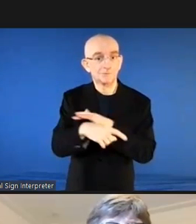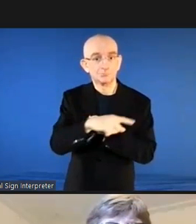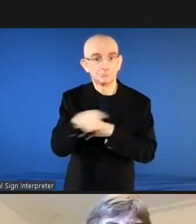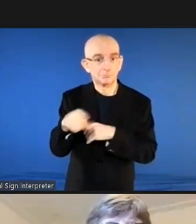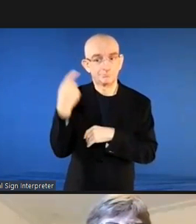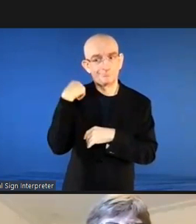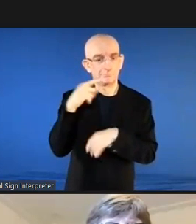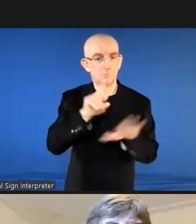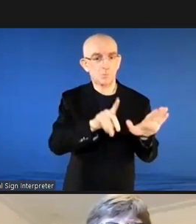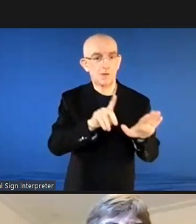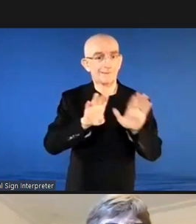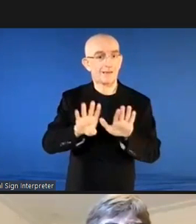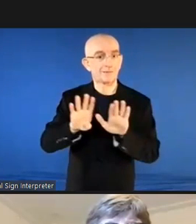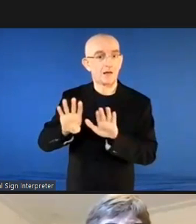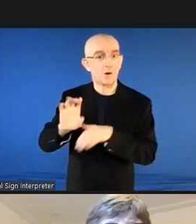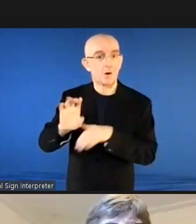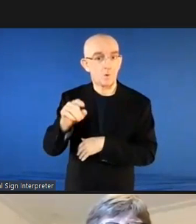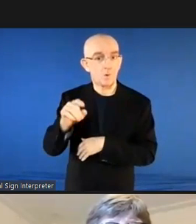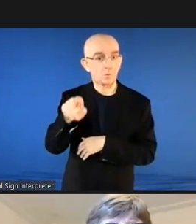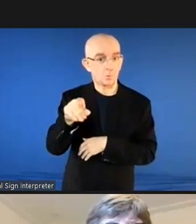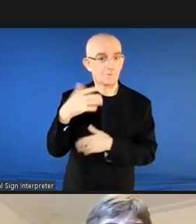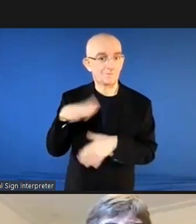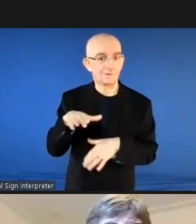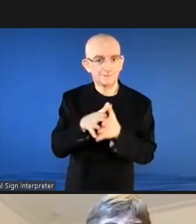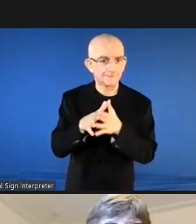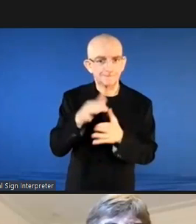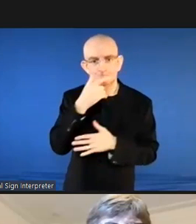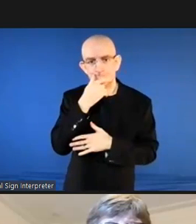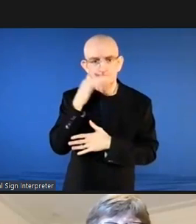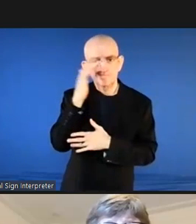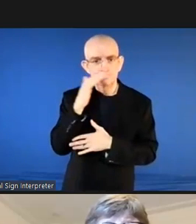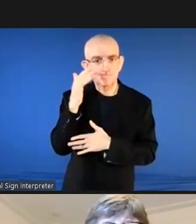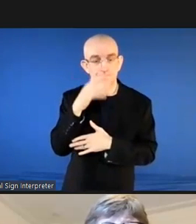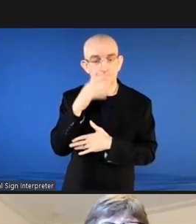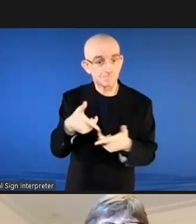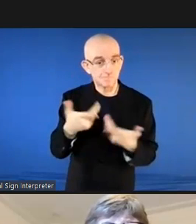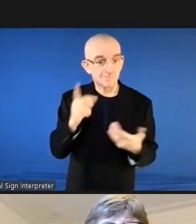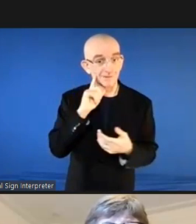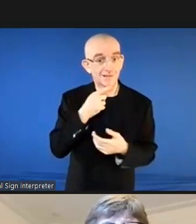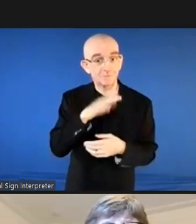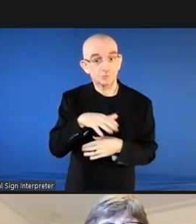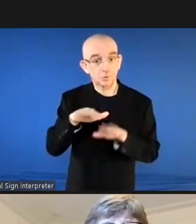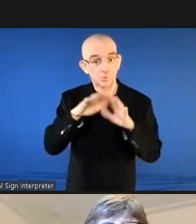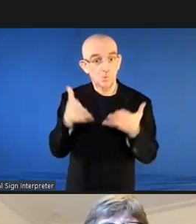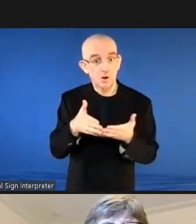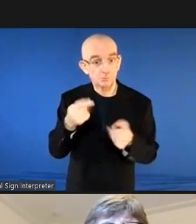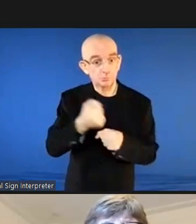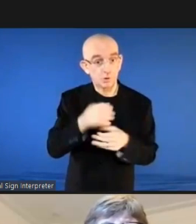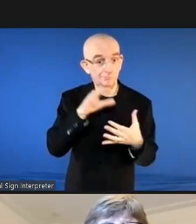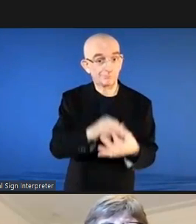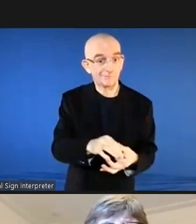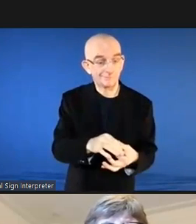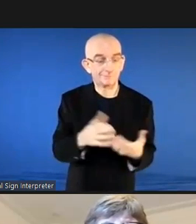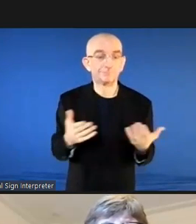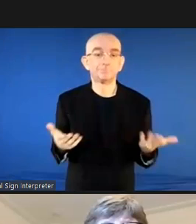I mean, I think it's a critical area, obviously. It's not an area that Deaf Child Worldwide would